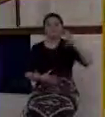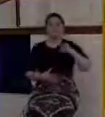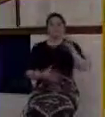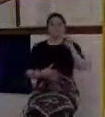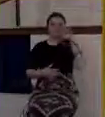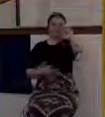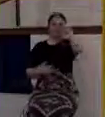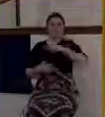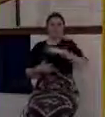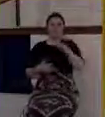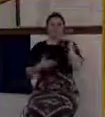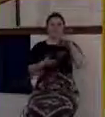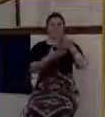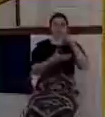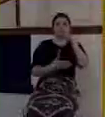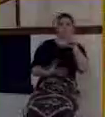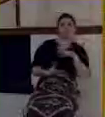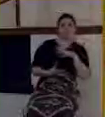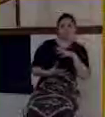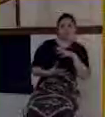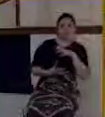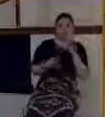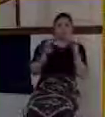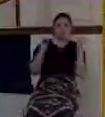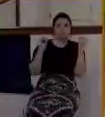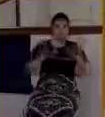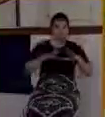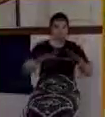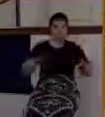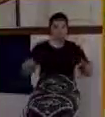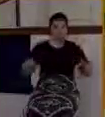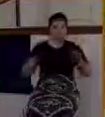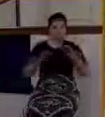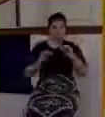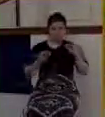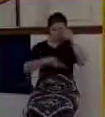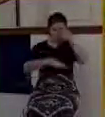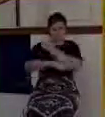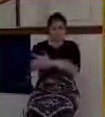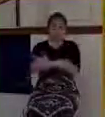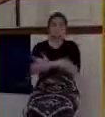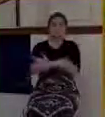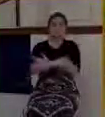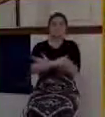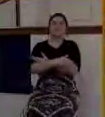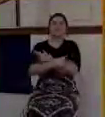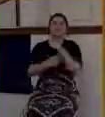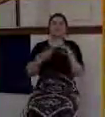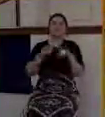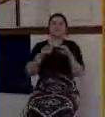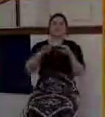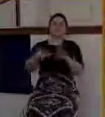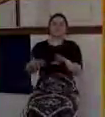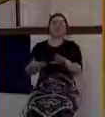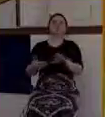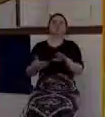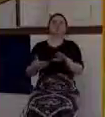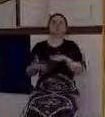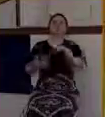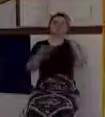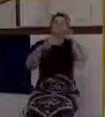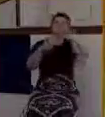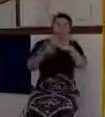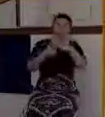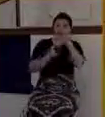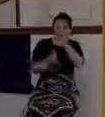not pass along a son, that if he died, then the second brother, next brother, would marry the widow